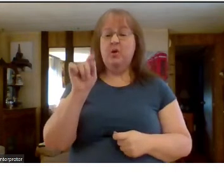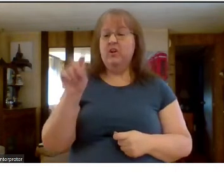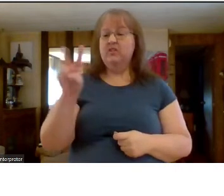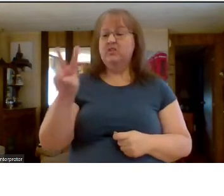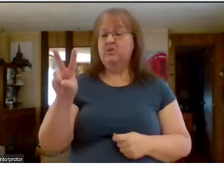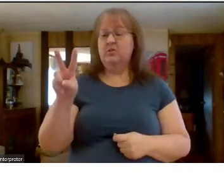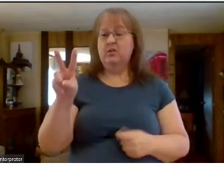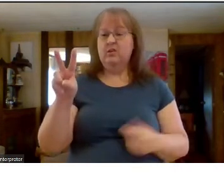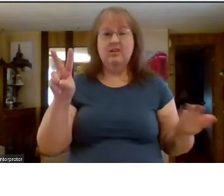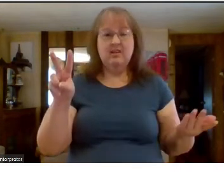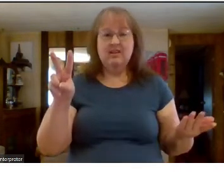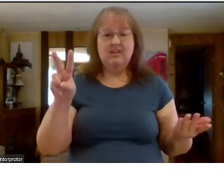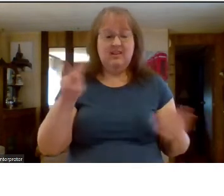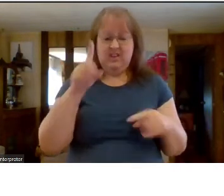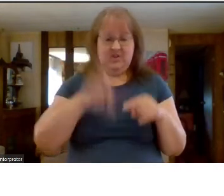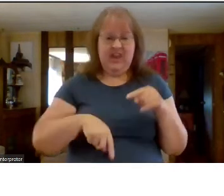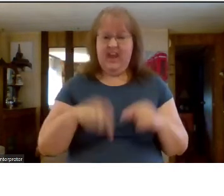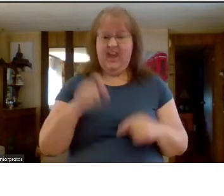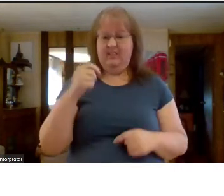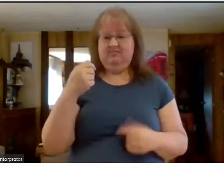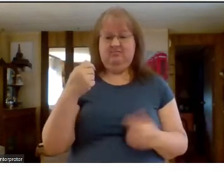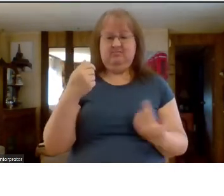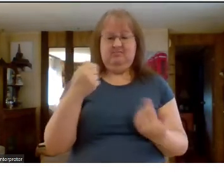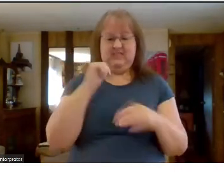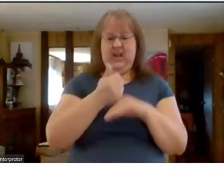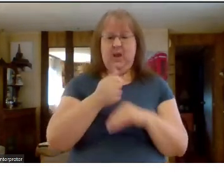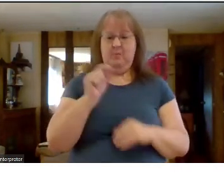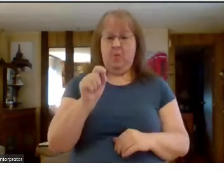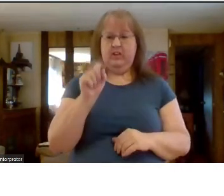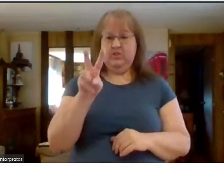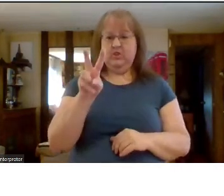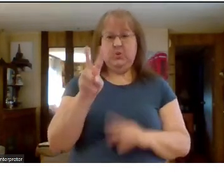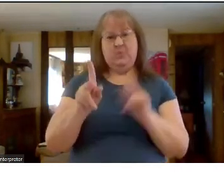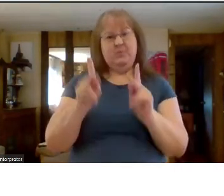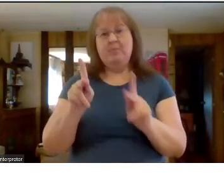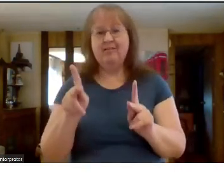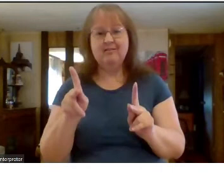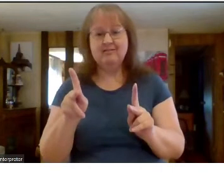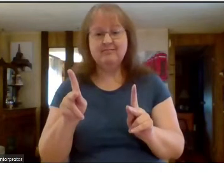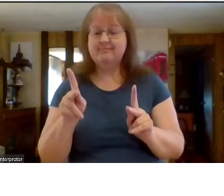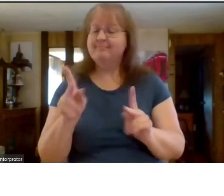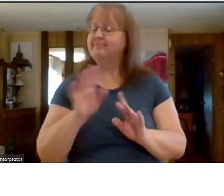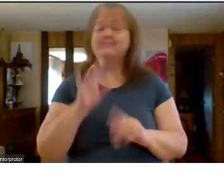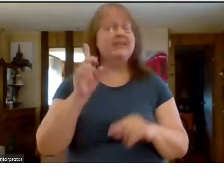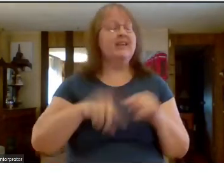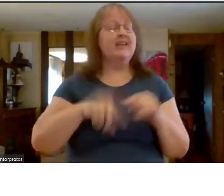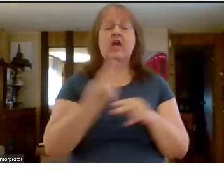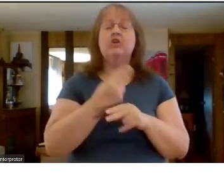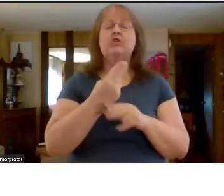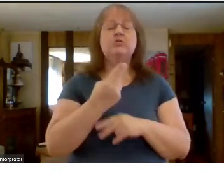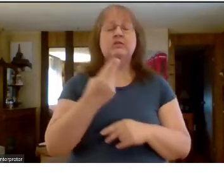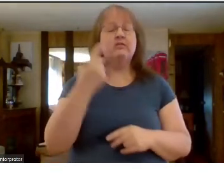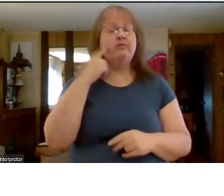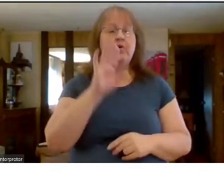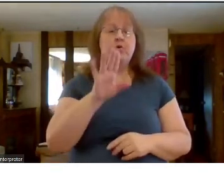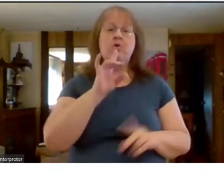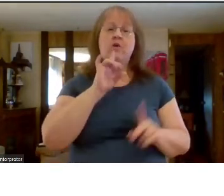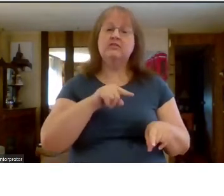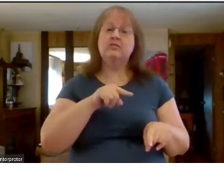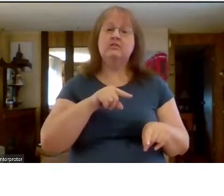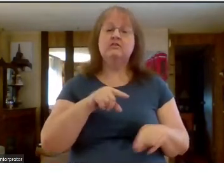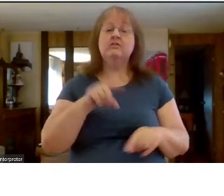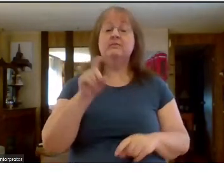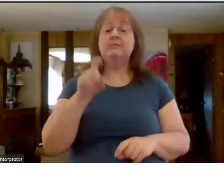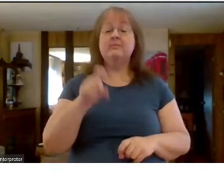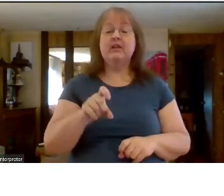it says exactly 31.2, but you can't chop people in half. You can't cut them up in pieces. So you can't